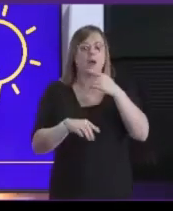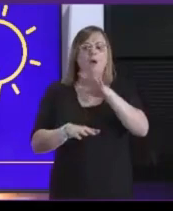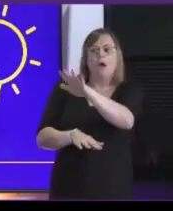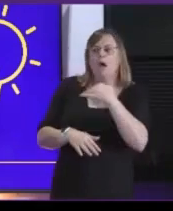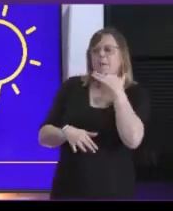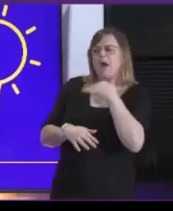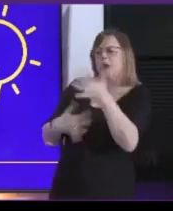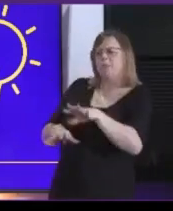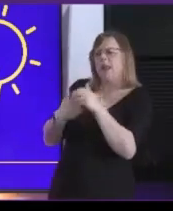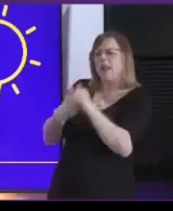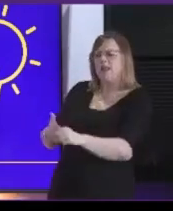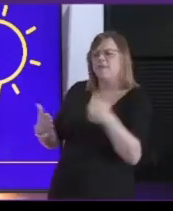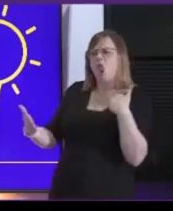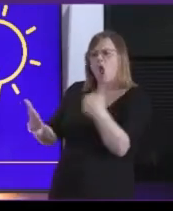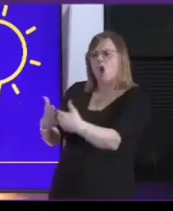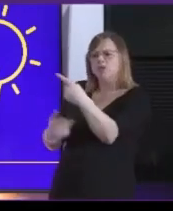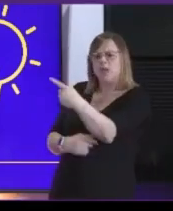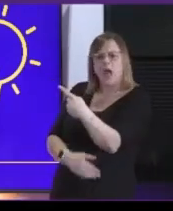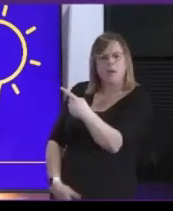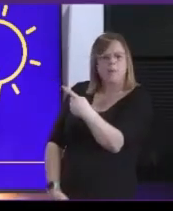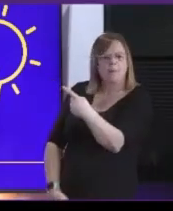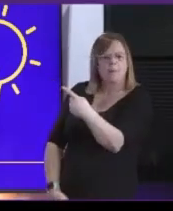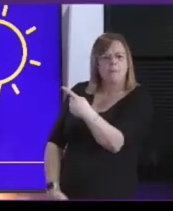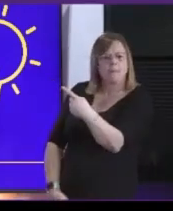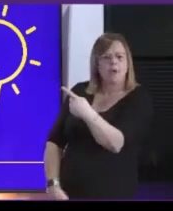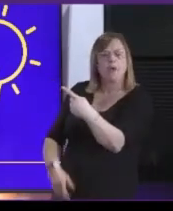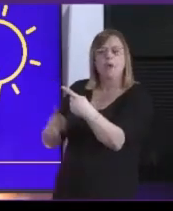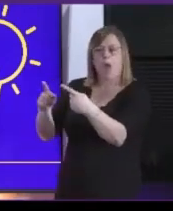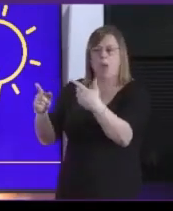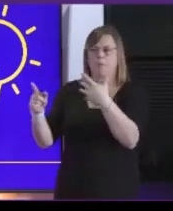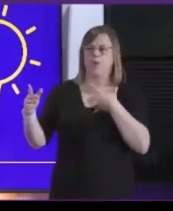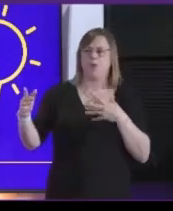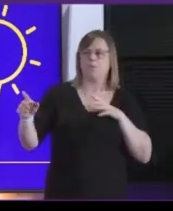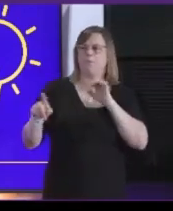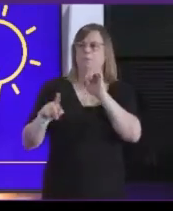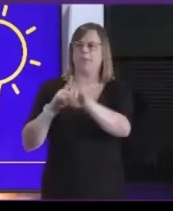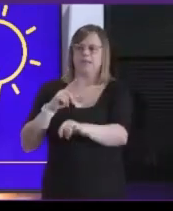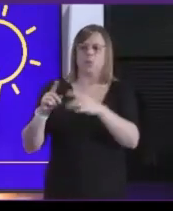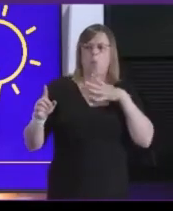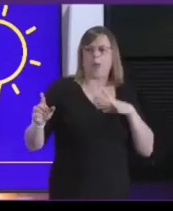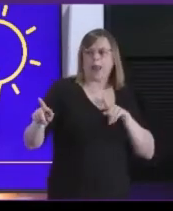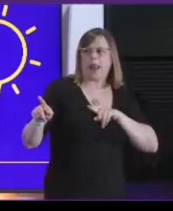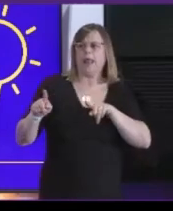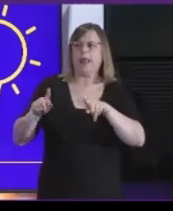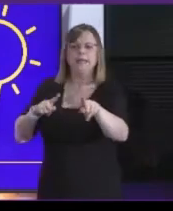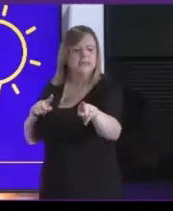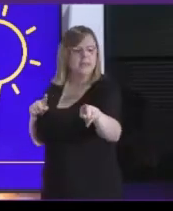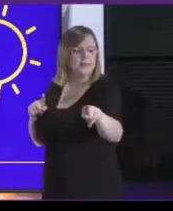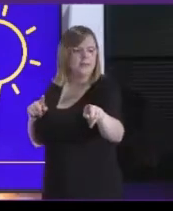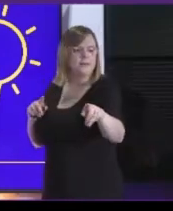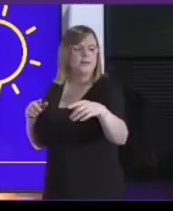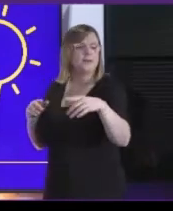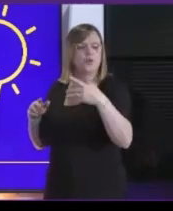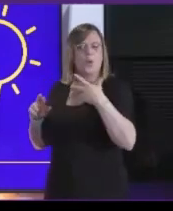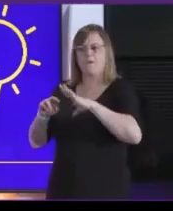been leading this for a long time. Now we are leading this. And now you, if you want to sell to us or do business with us, then you need to comply with this. And I think that is